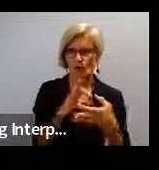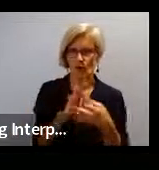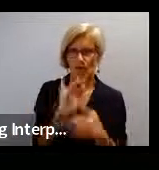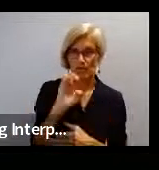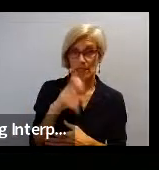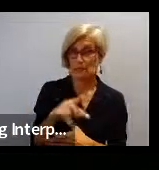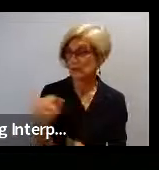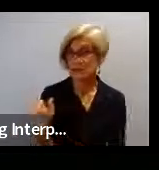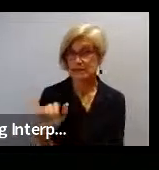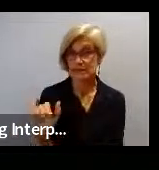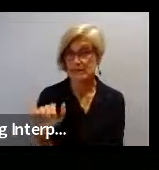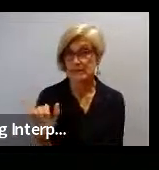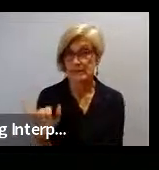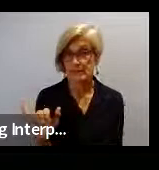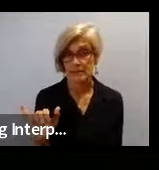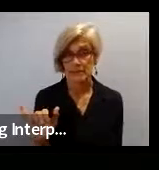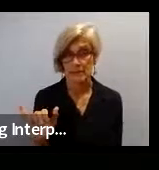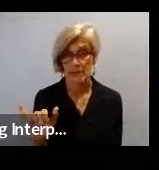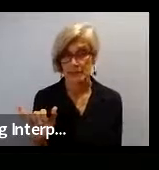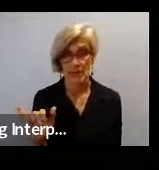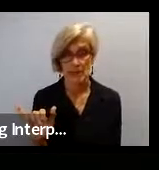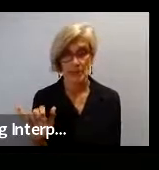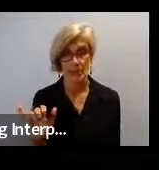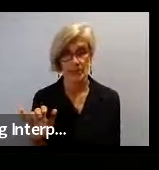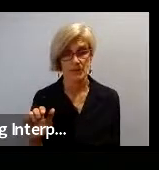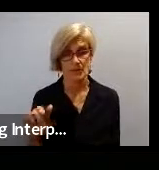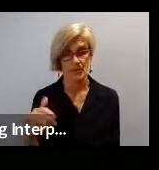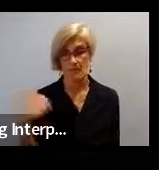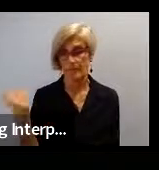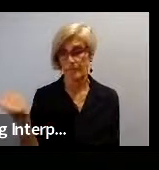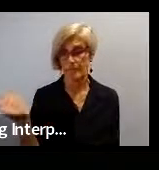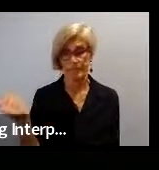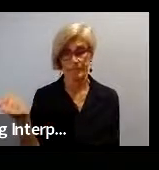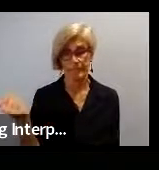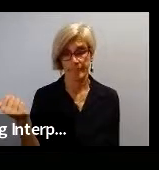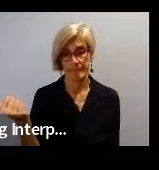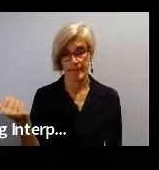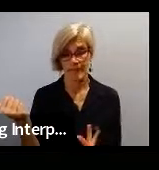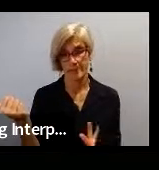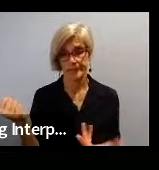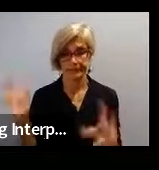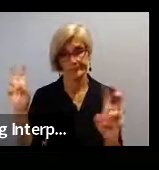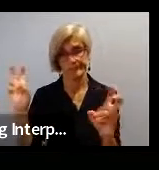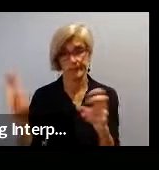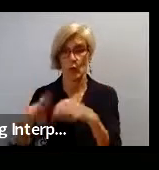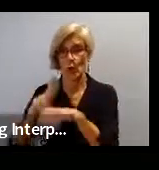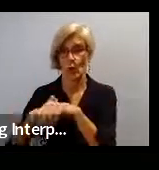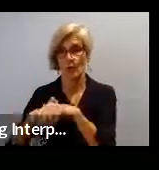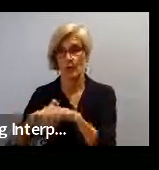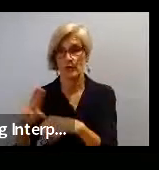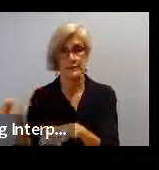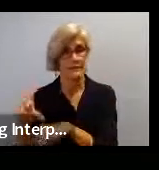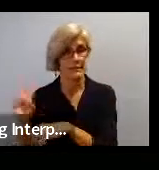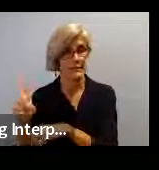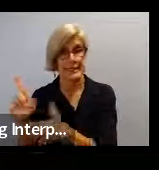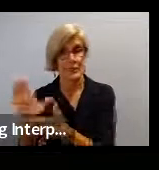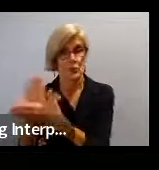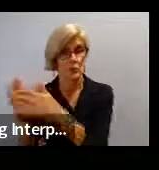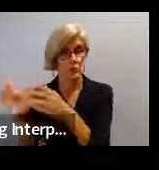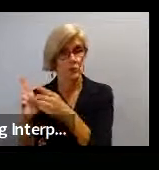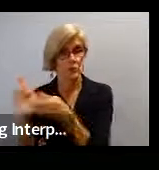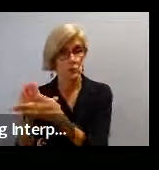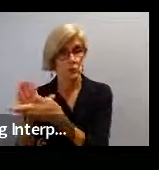same as the one that they offer at a normal San Diego school district